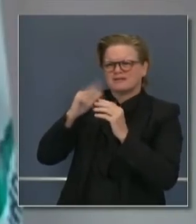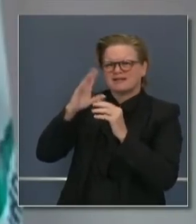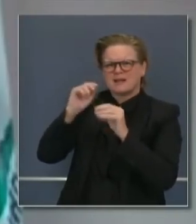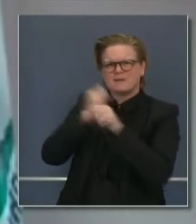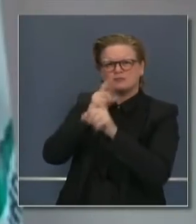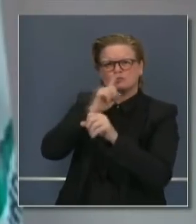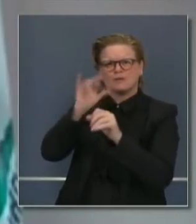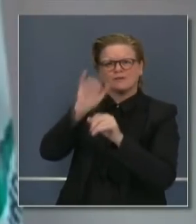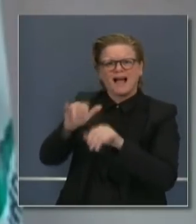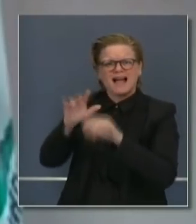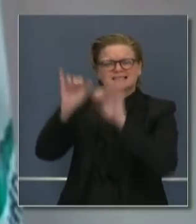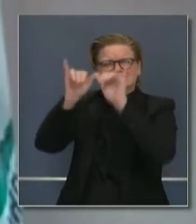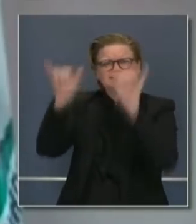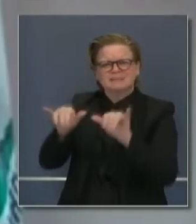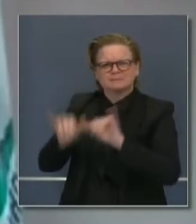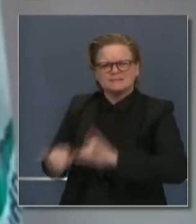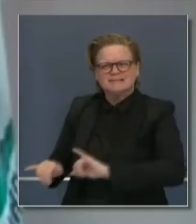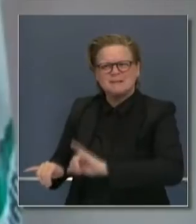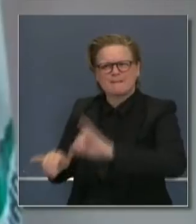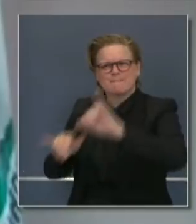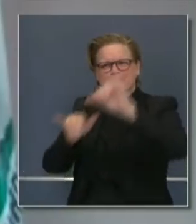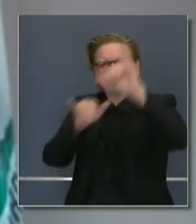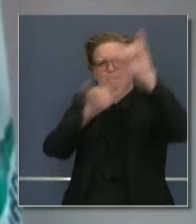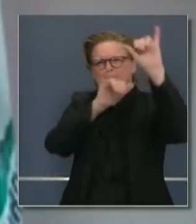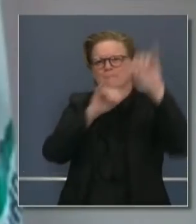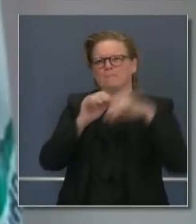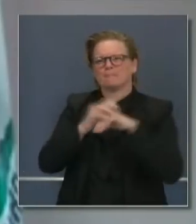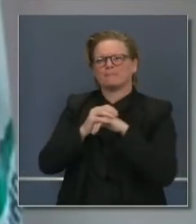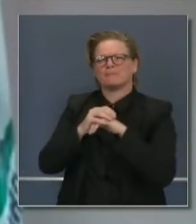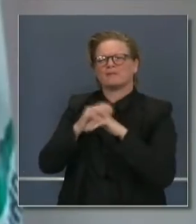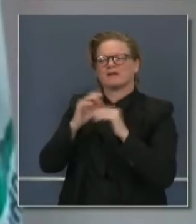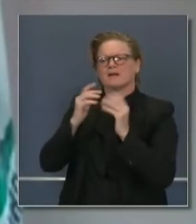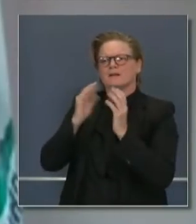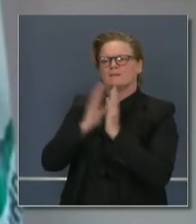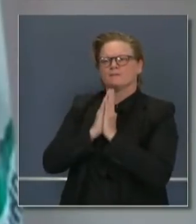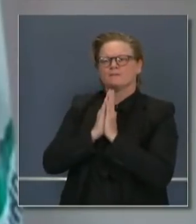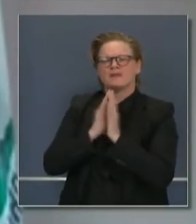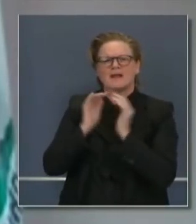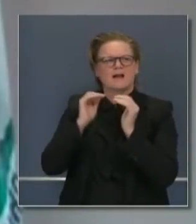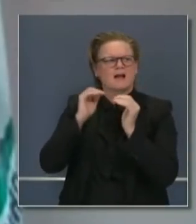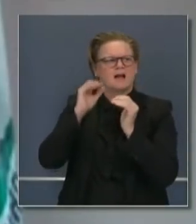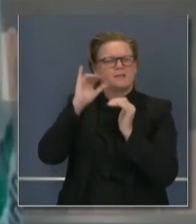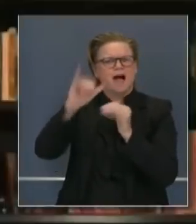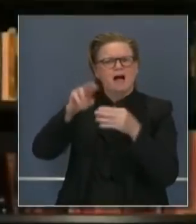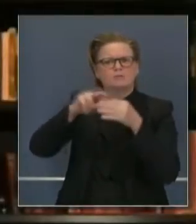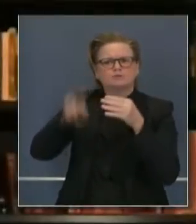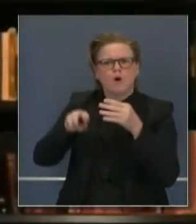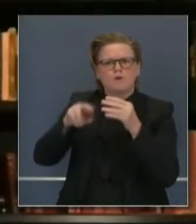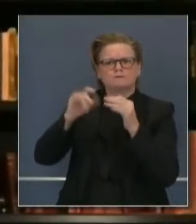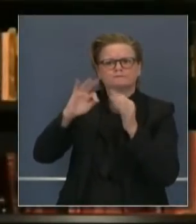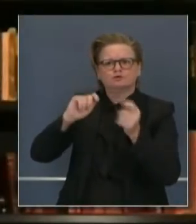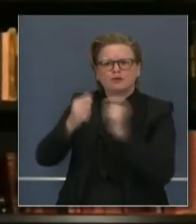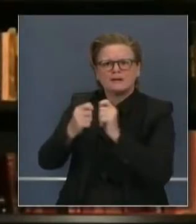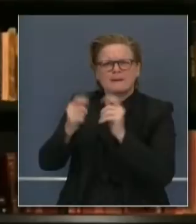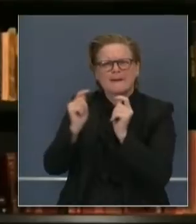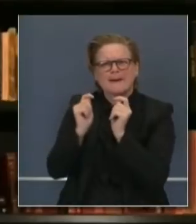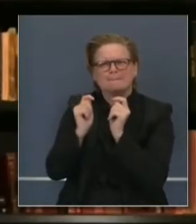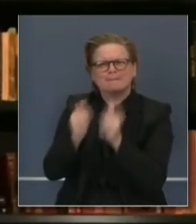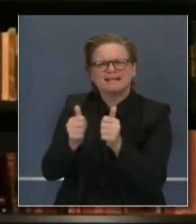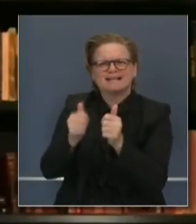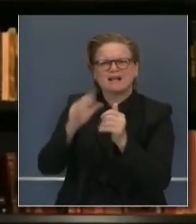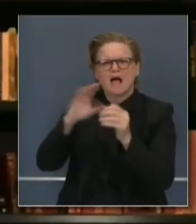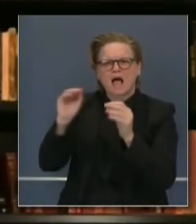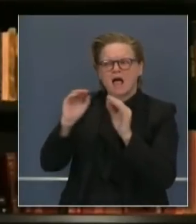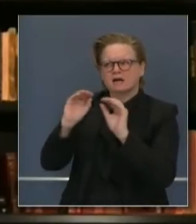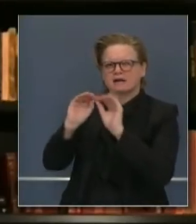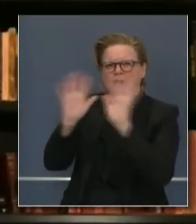care they need in the most immediate and proximate way possible. And just for sort of